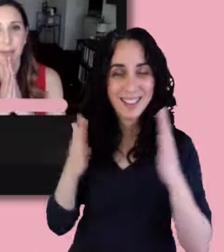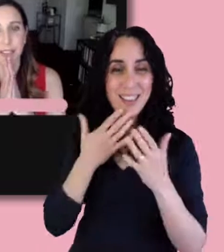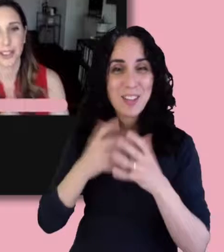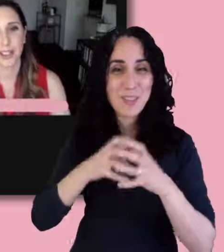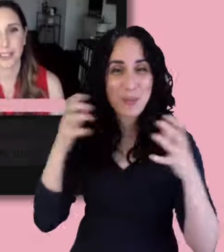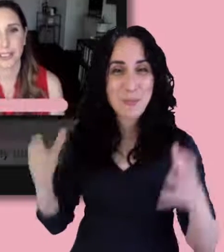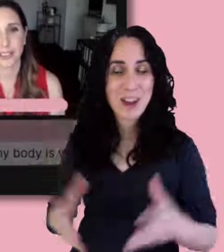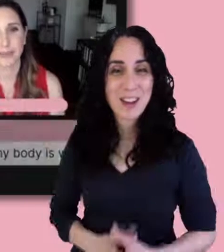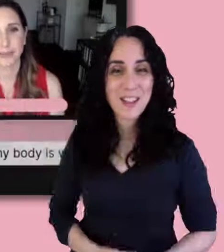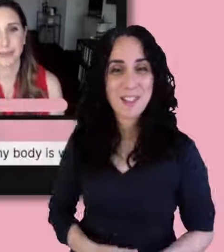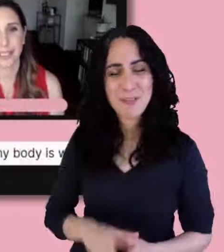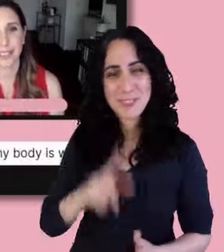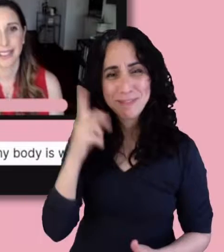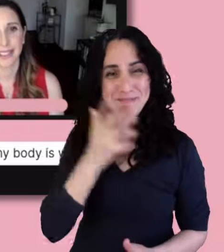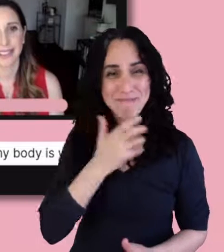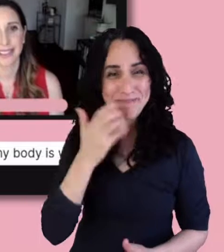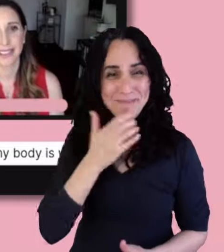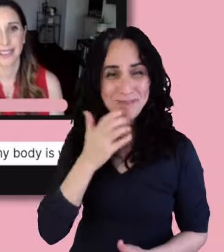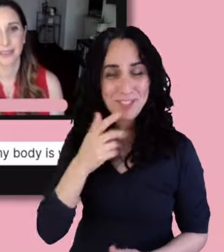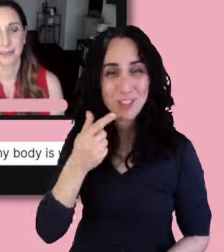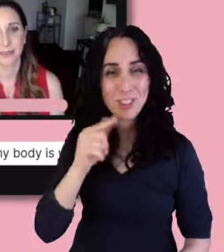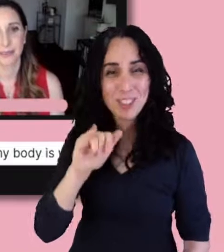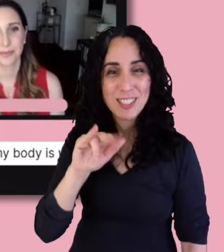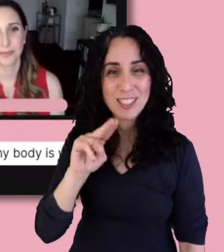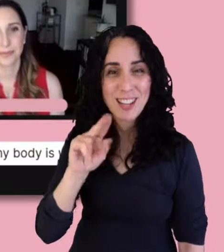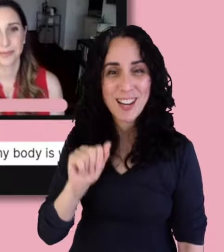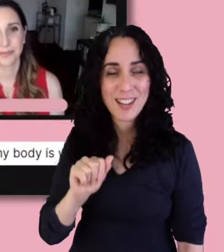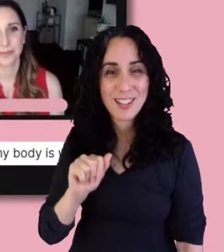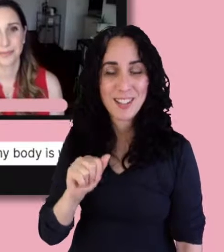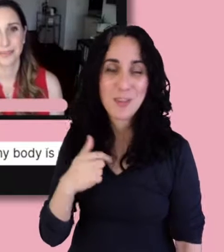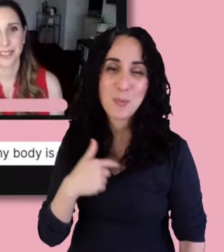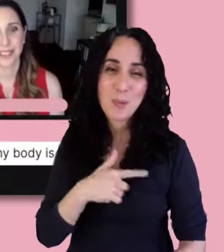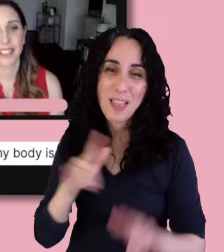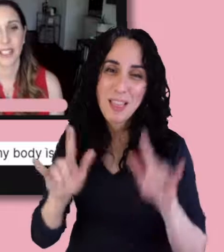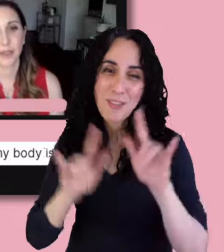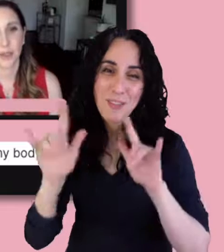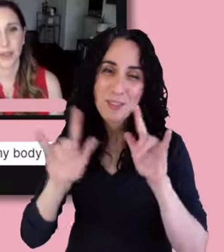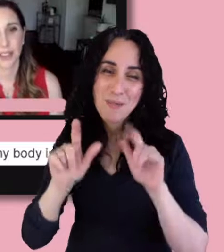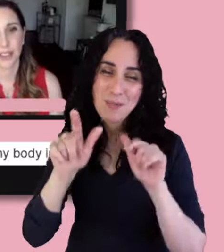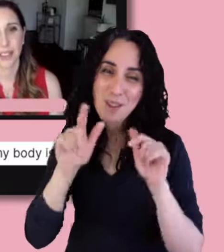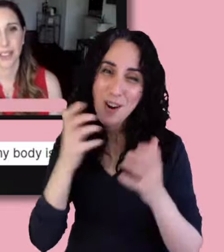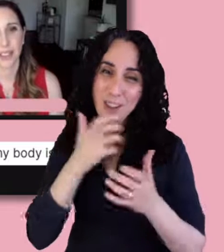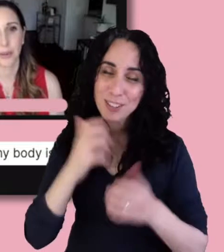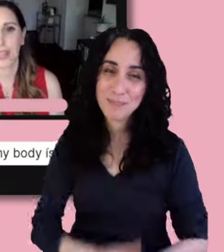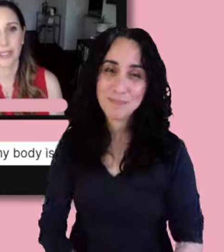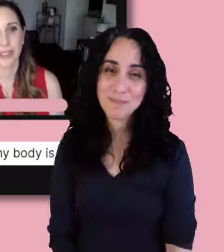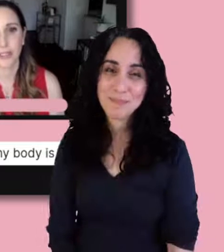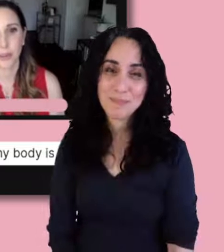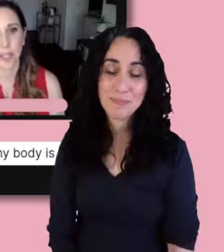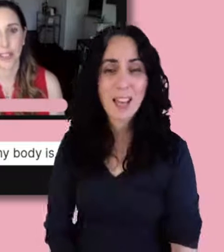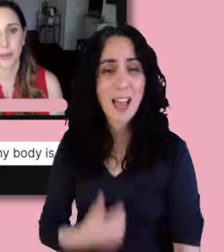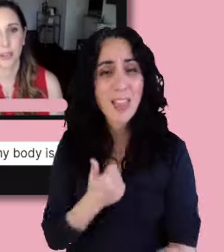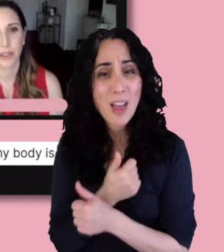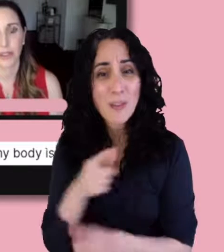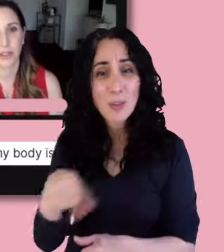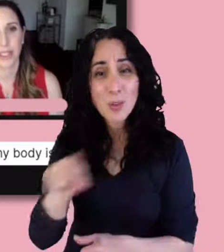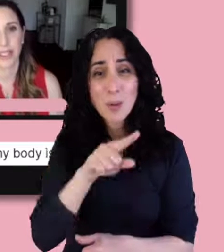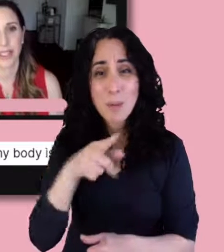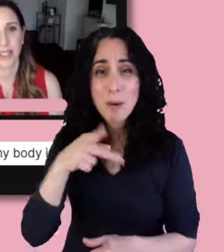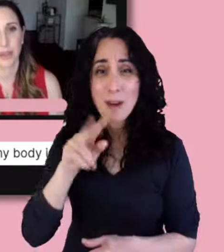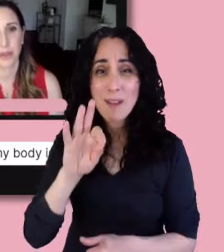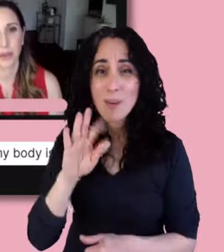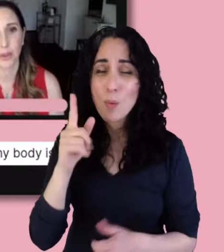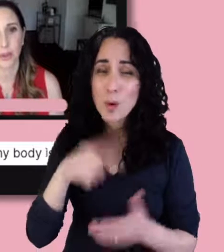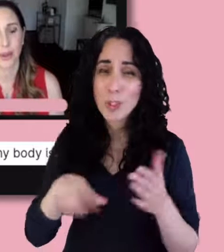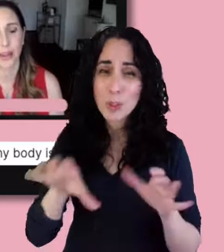so much. This was awesome, Gina. We Thank you love so much. you. You're I love awesome. you guys and what you're doing, and